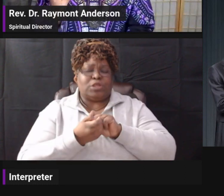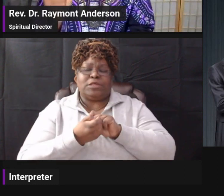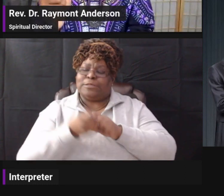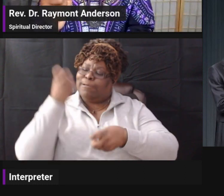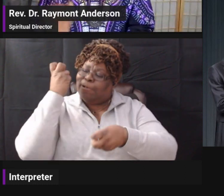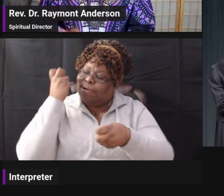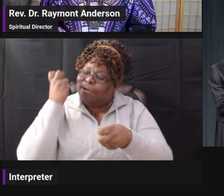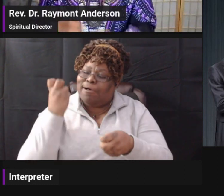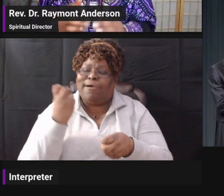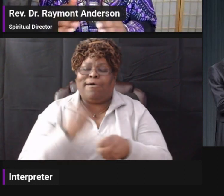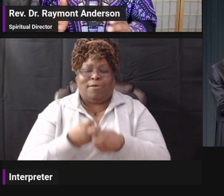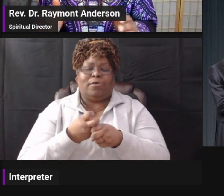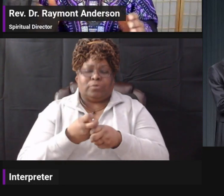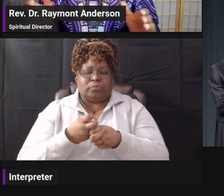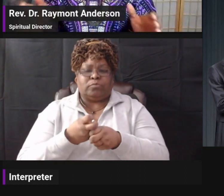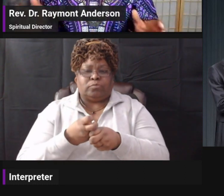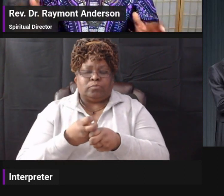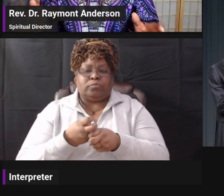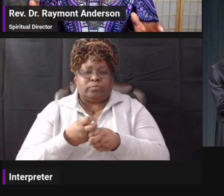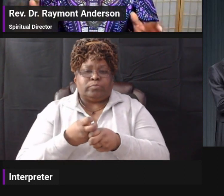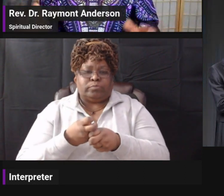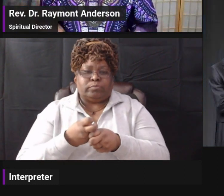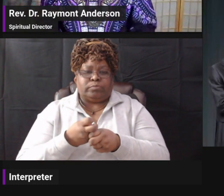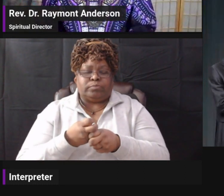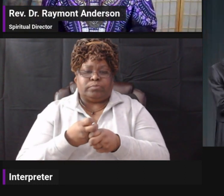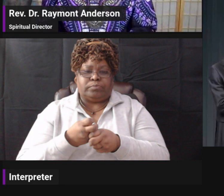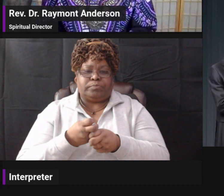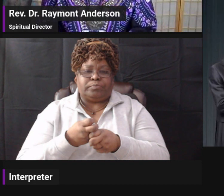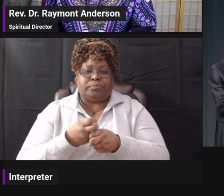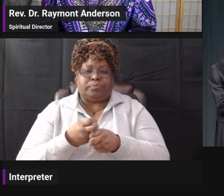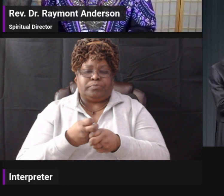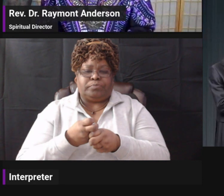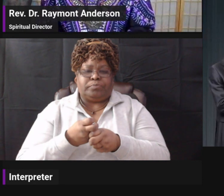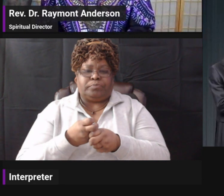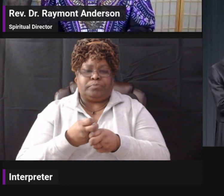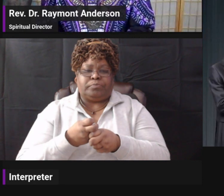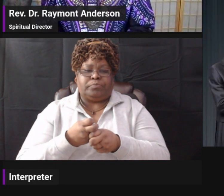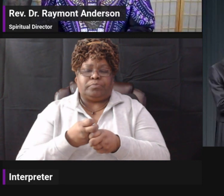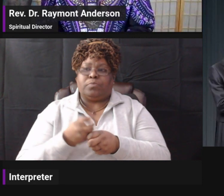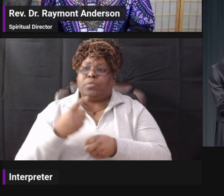change remains maddeningly elusive.